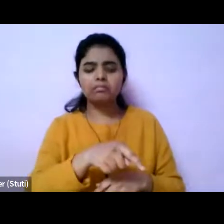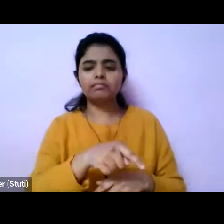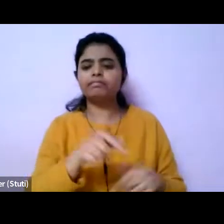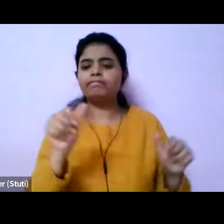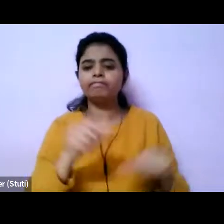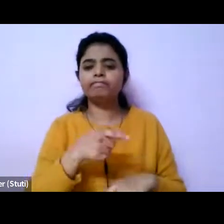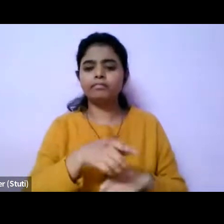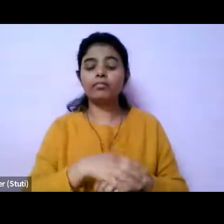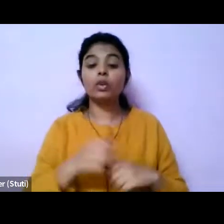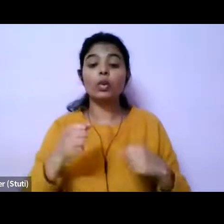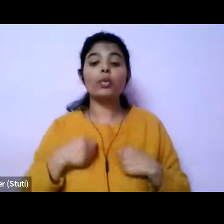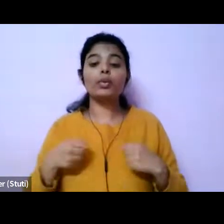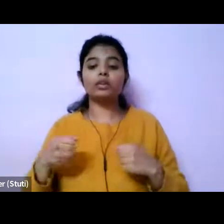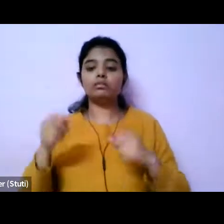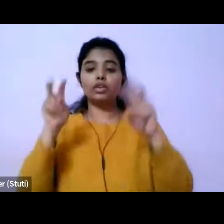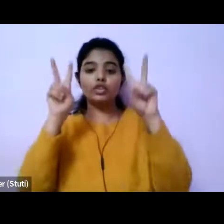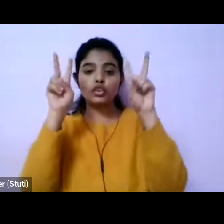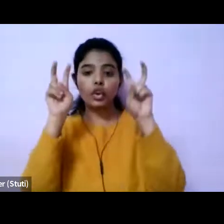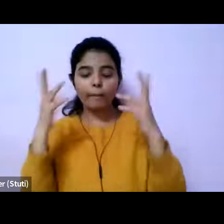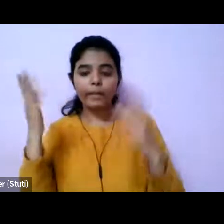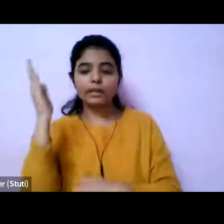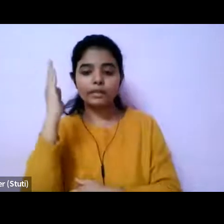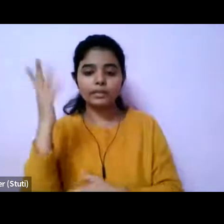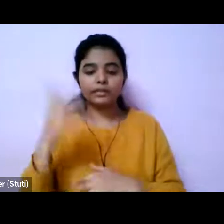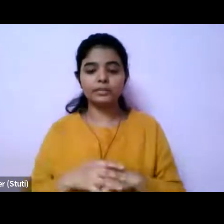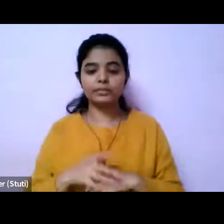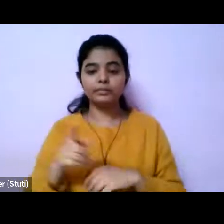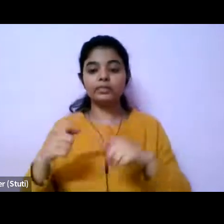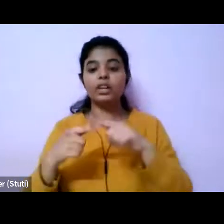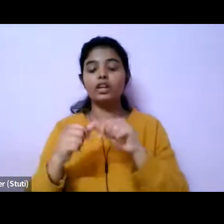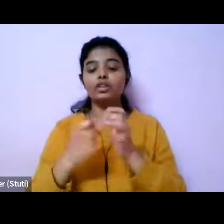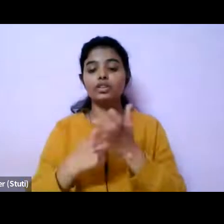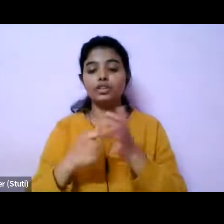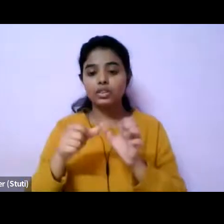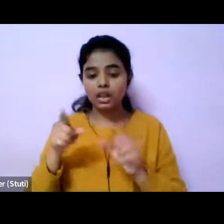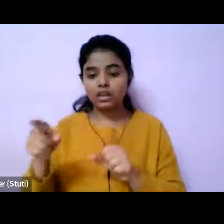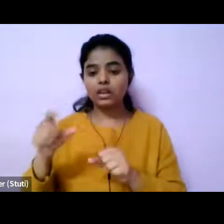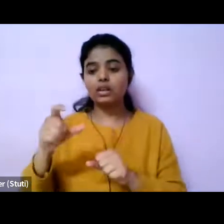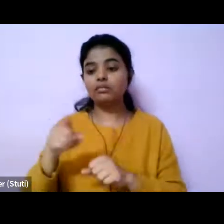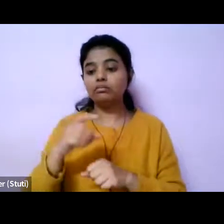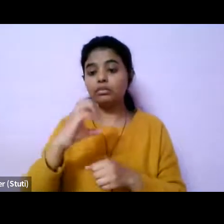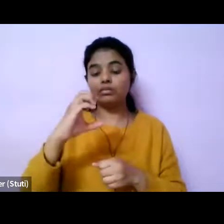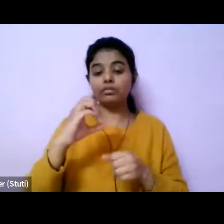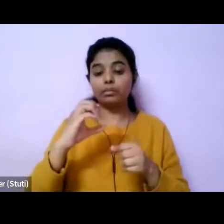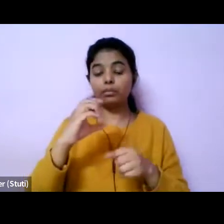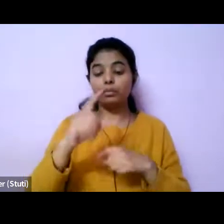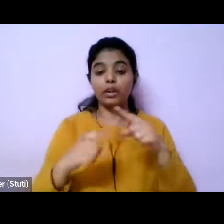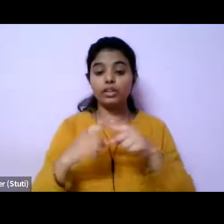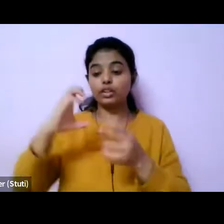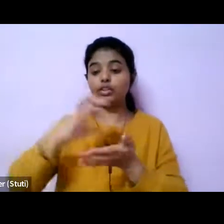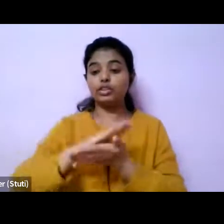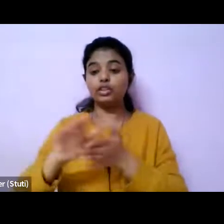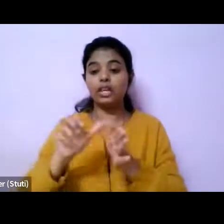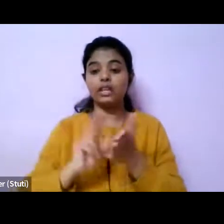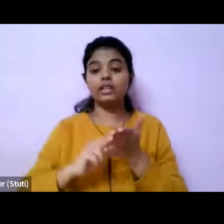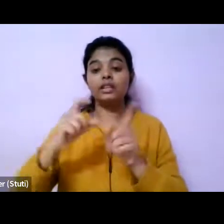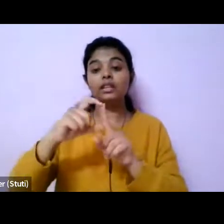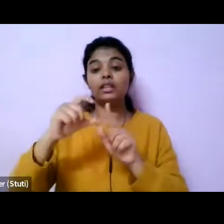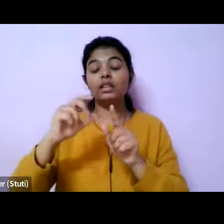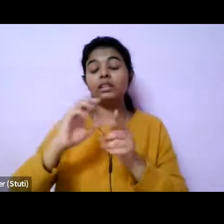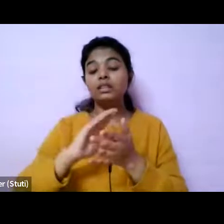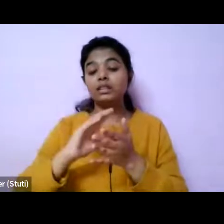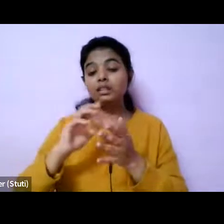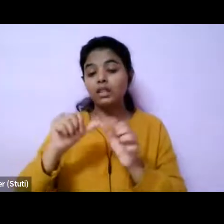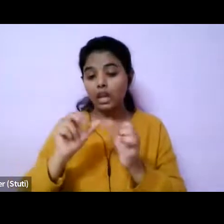To enter my paper, Dattani's Tara is an intricate study of the lives of Chandan and Tara, born as conjoined twins